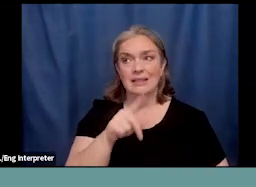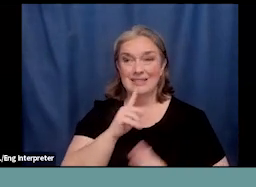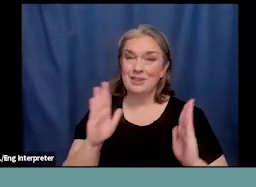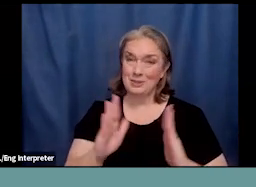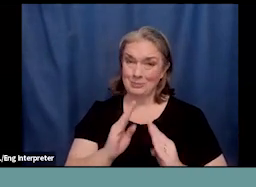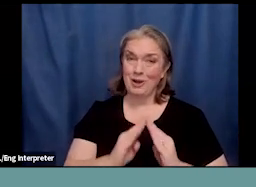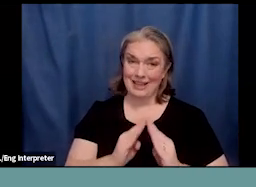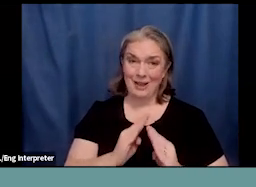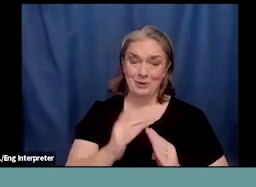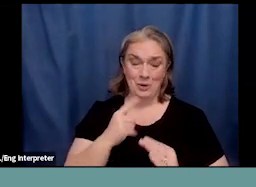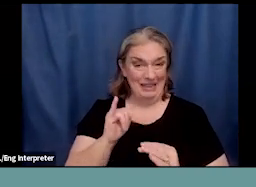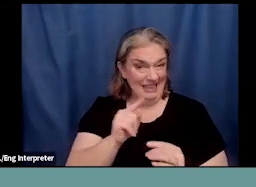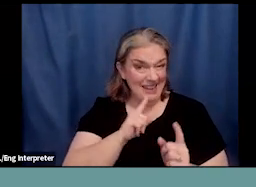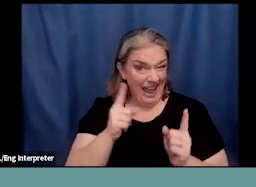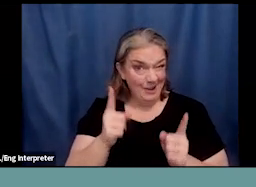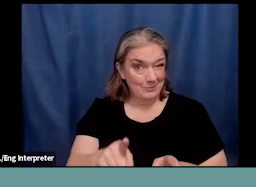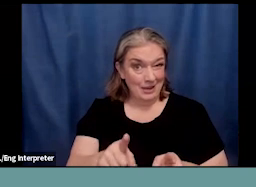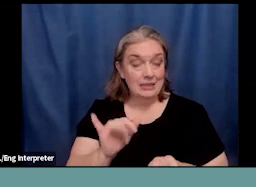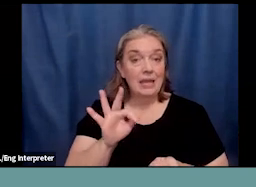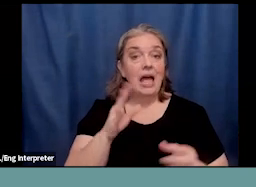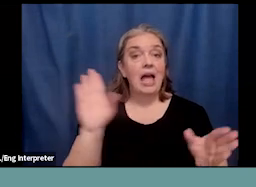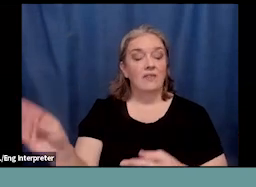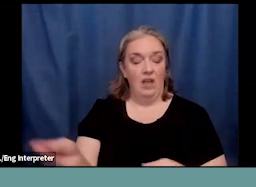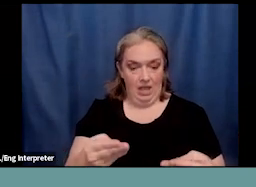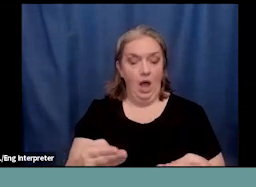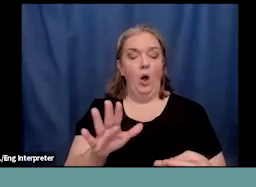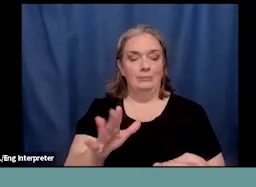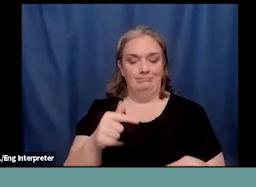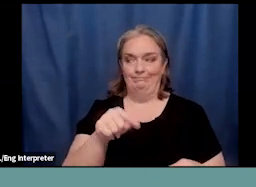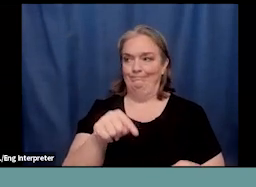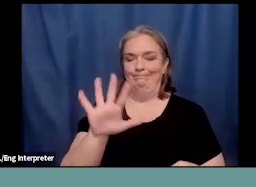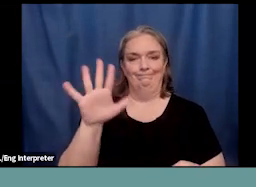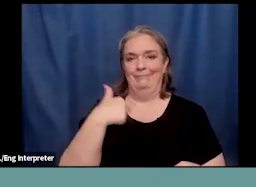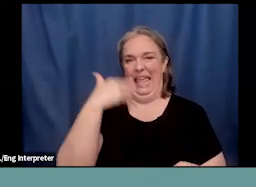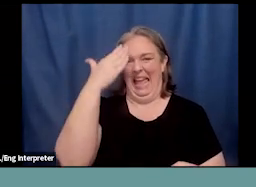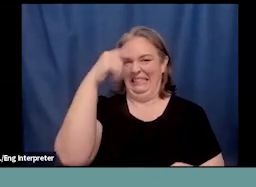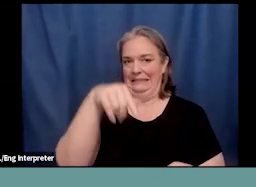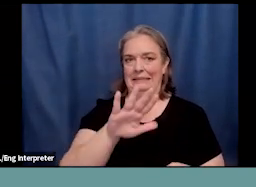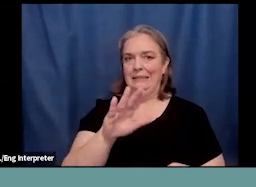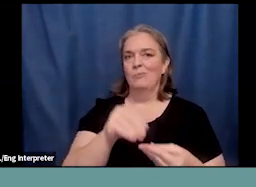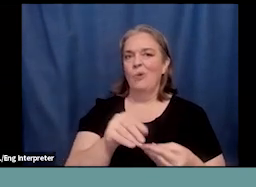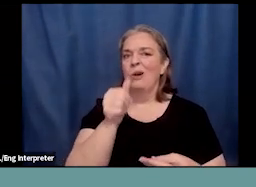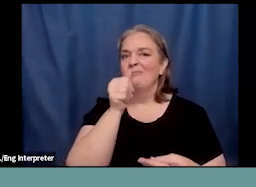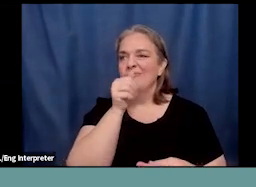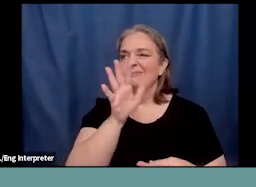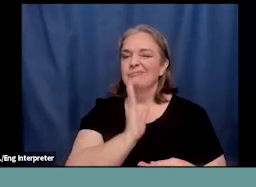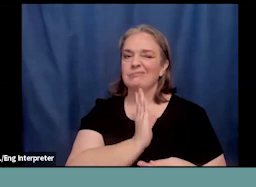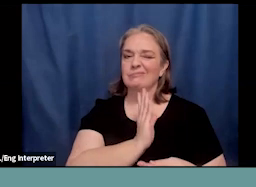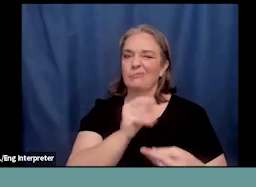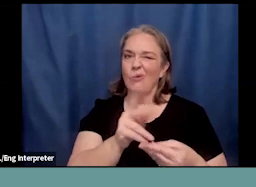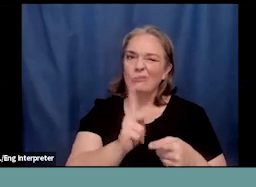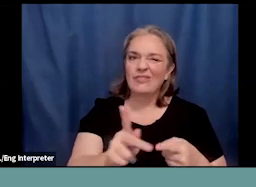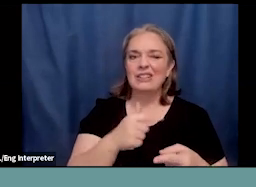occur. We actually have that panelist abstain from scoring, commenting, or voting on that application. So trying to keep it as fair